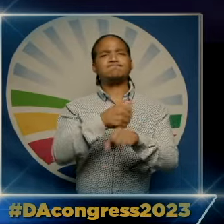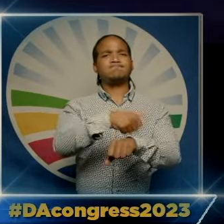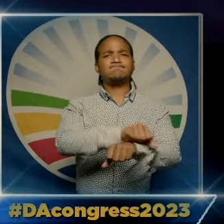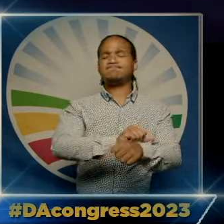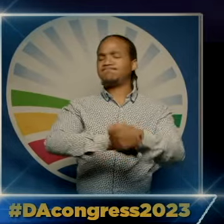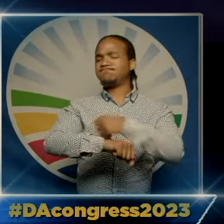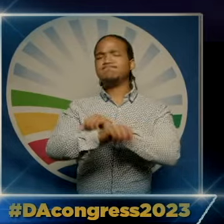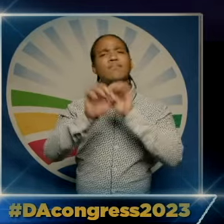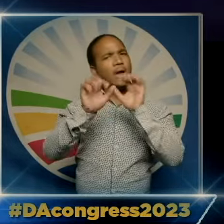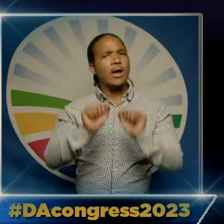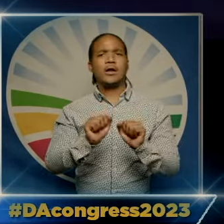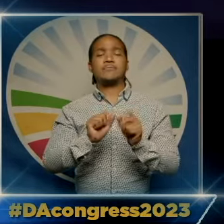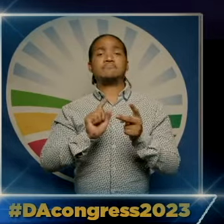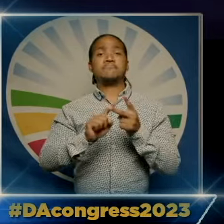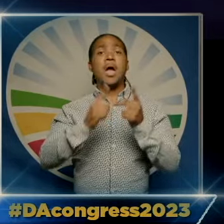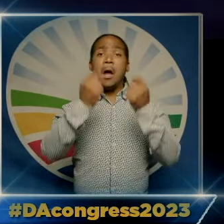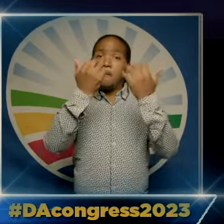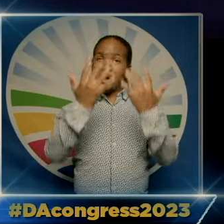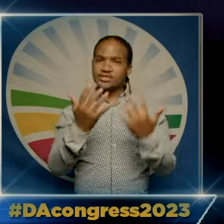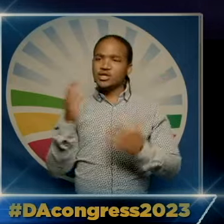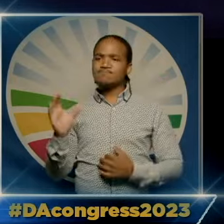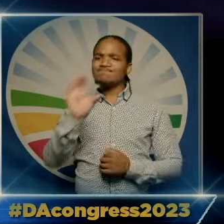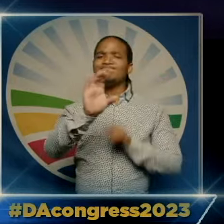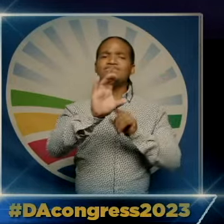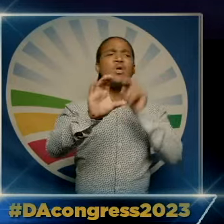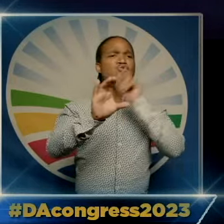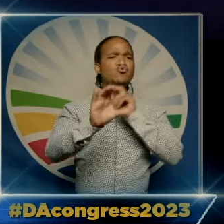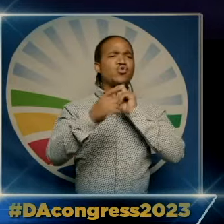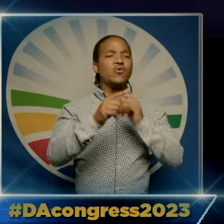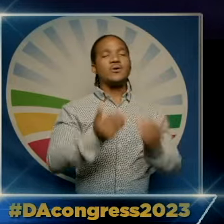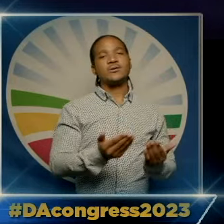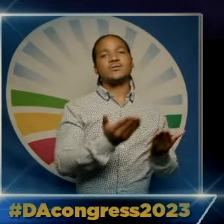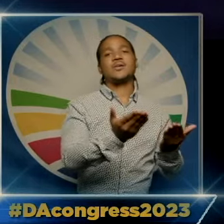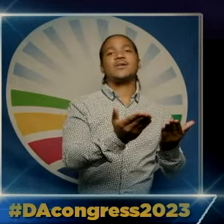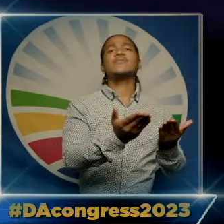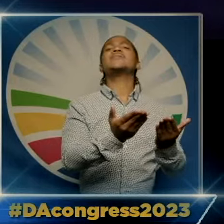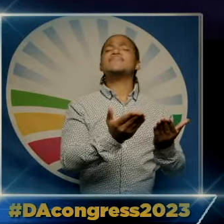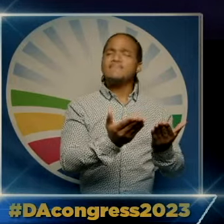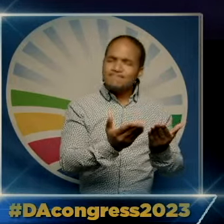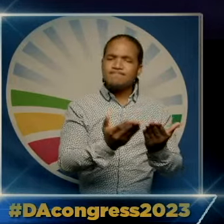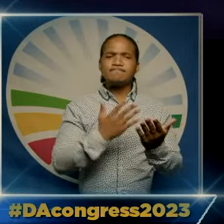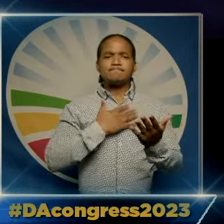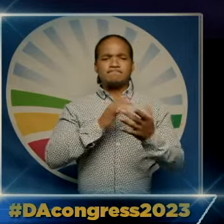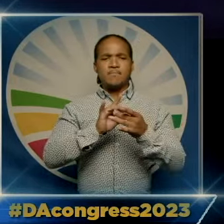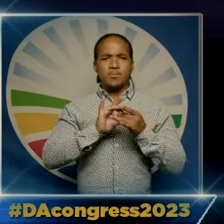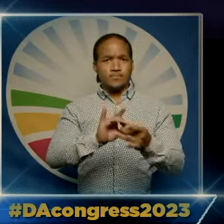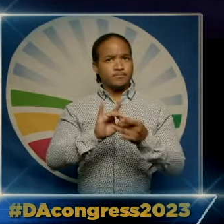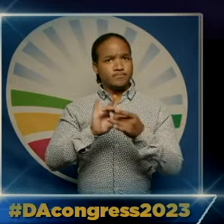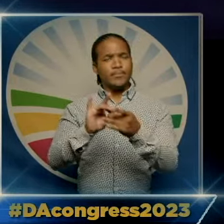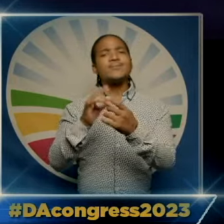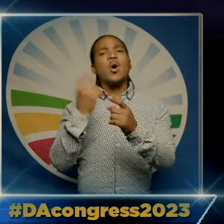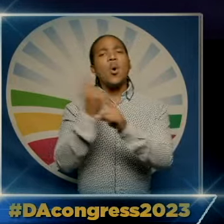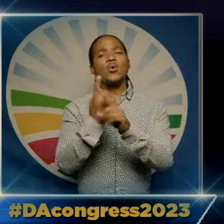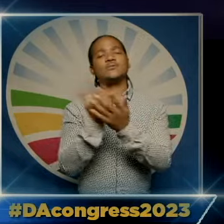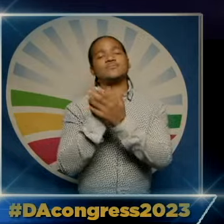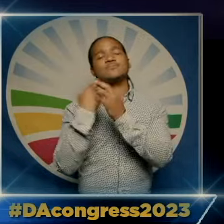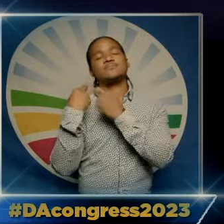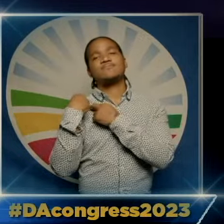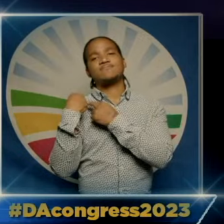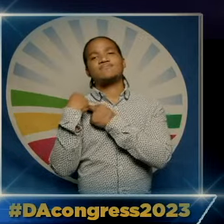for progress and delivery. A government that is transparent and accountable. The successes we see in Midvaal